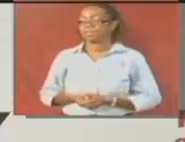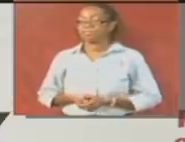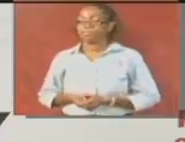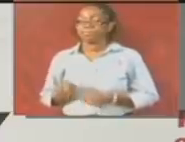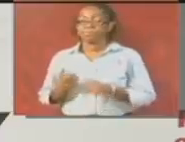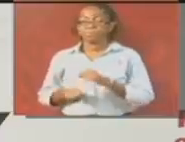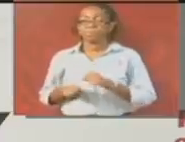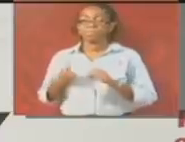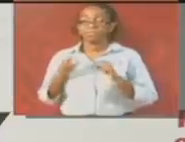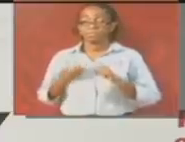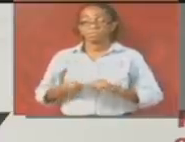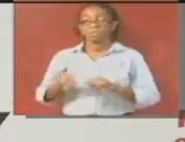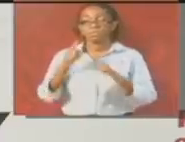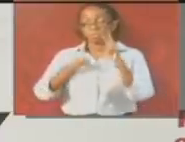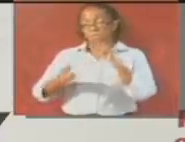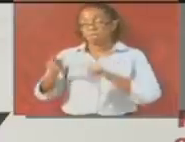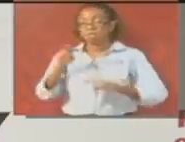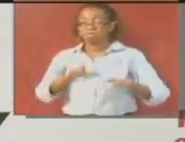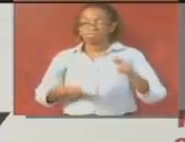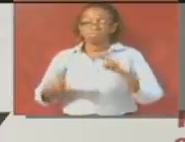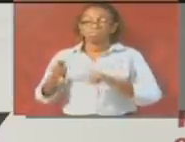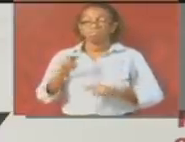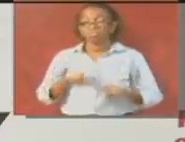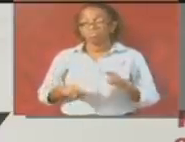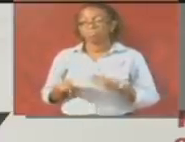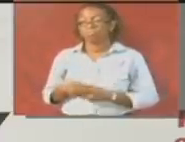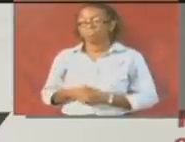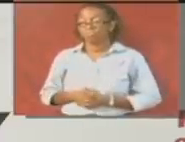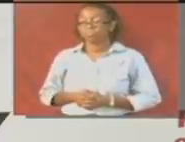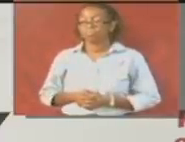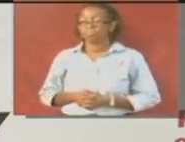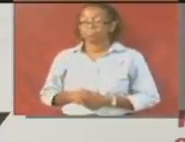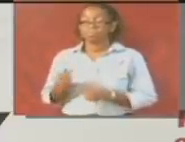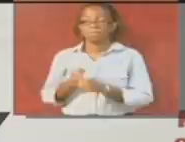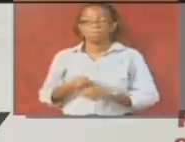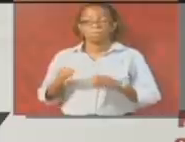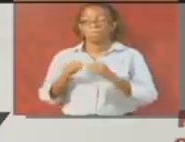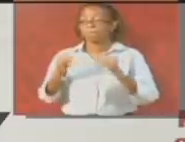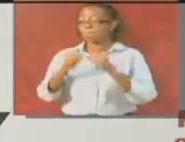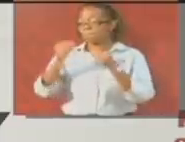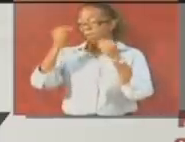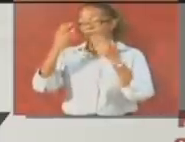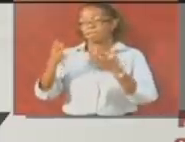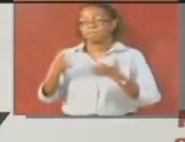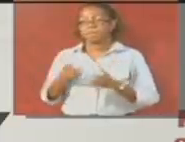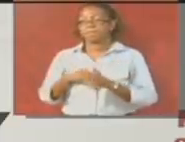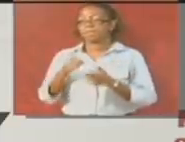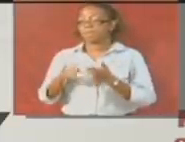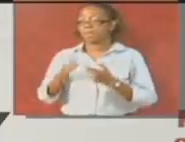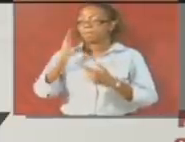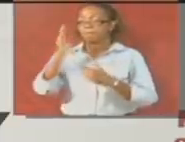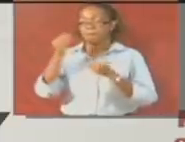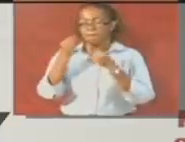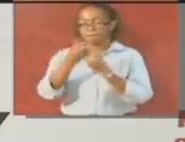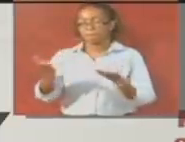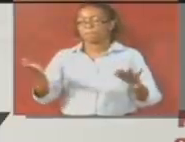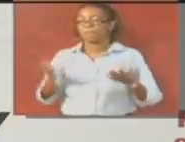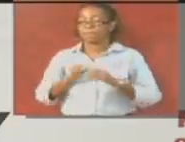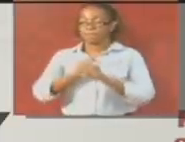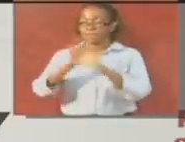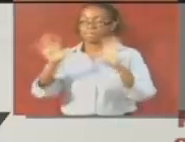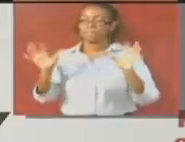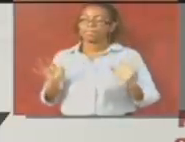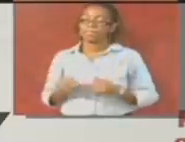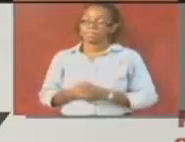as we continue to do more of the contact tracing and get more information, we may be able to build a clearer picture. Bear in mind also that with the